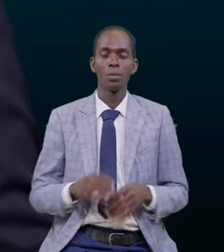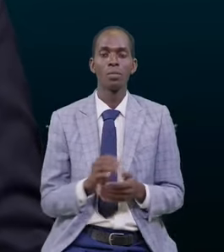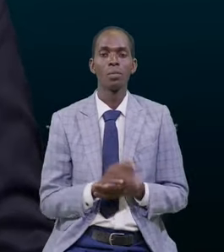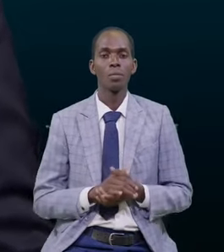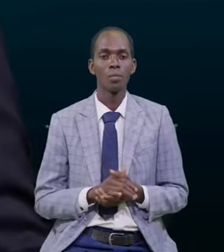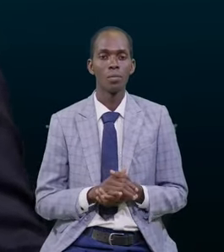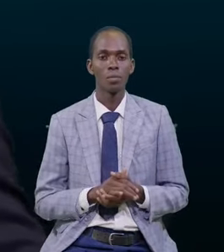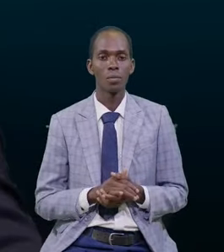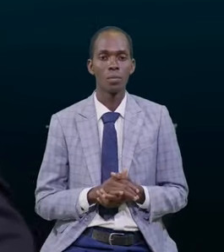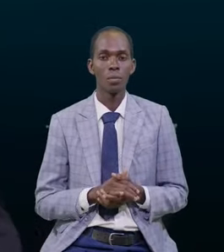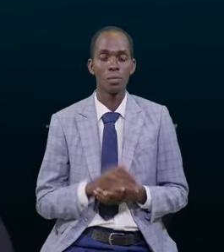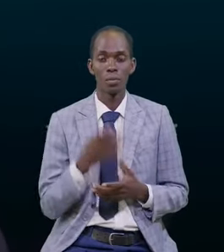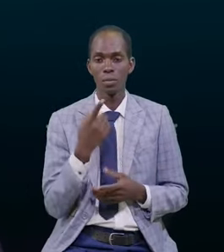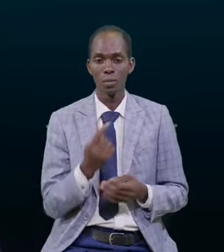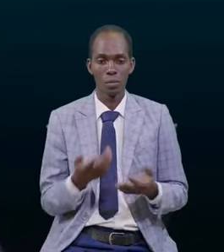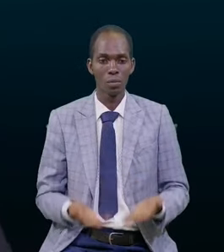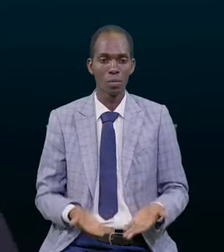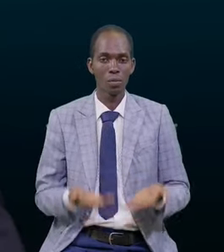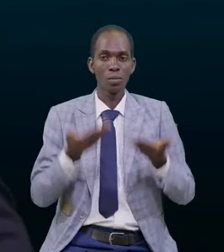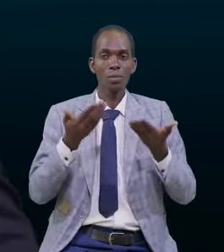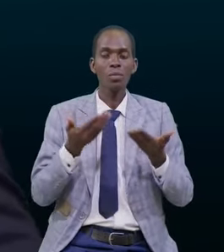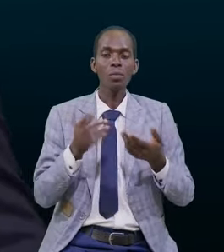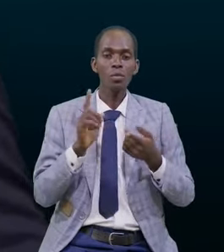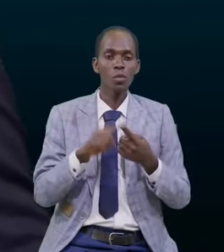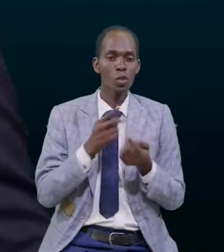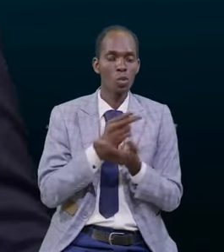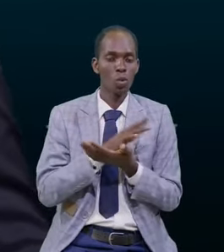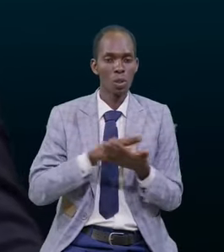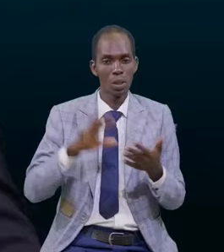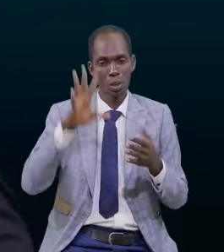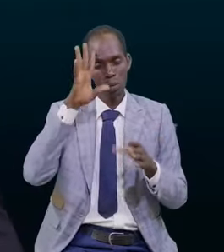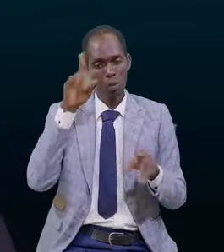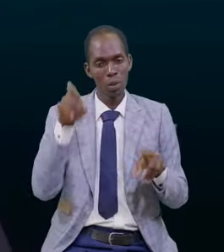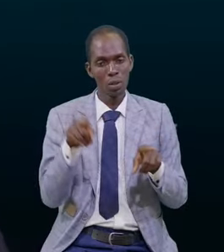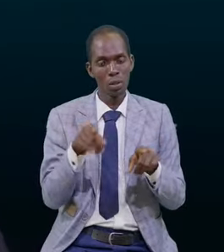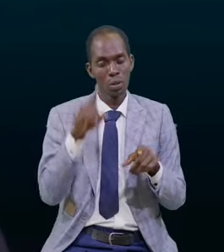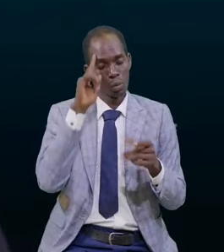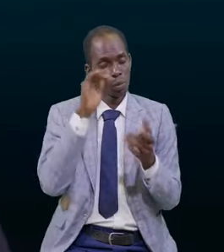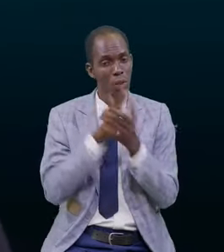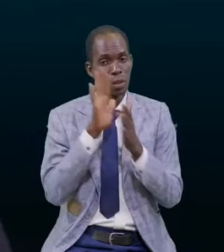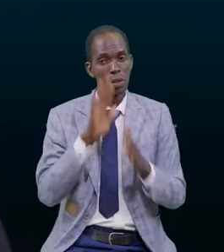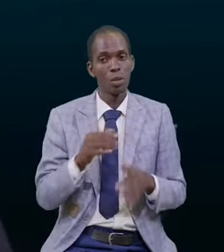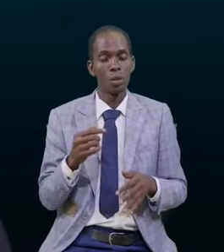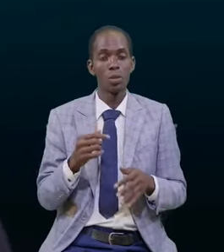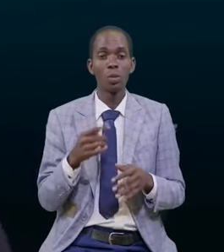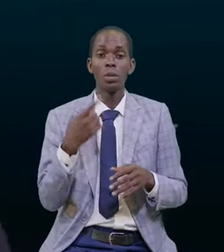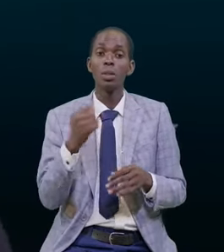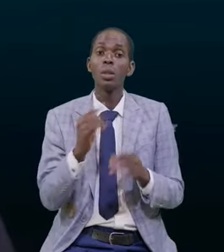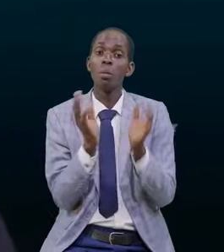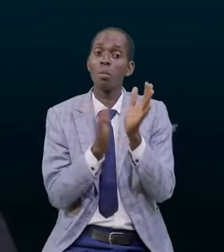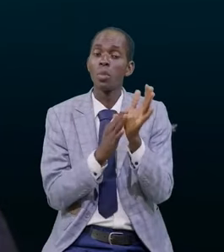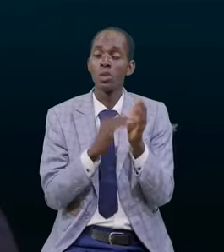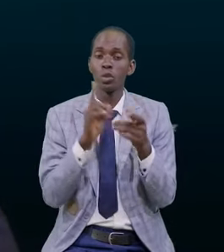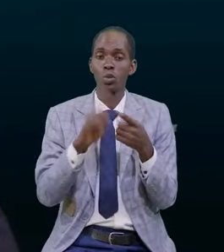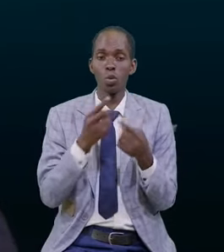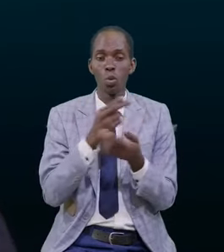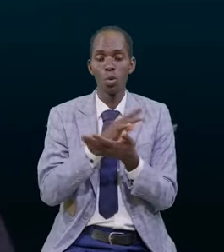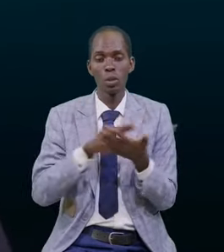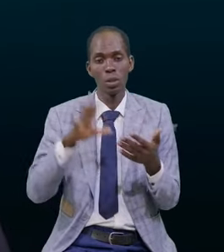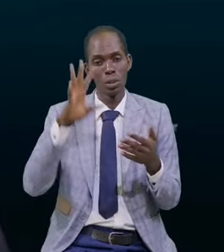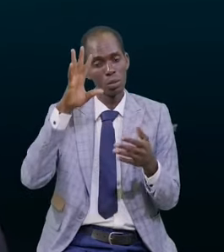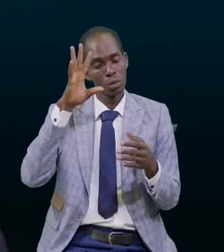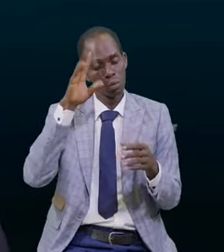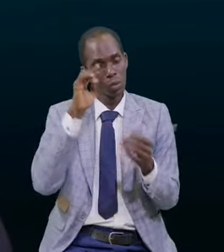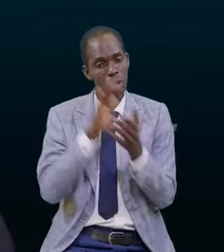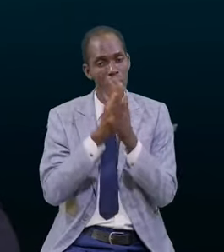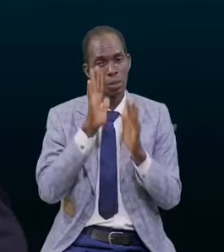the exaltation to Holy Brethren we've seen the exaltation of Christ far above every Throne or